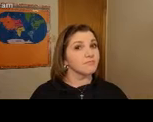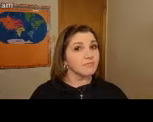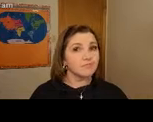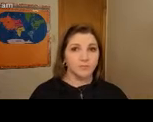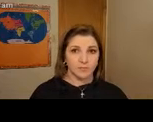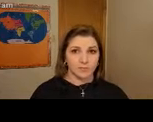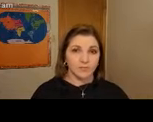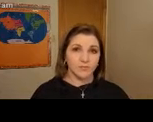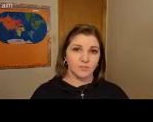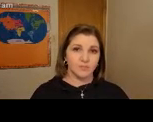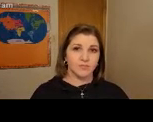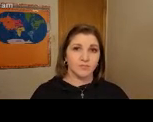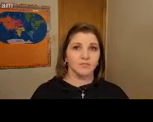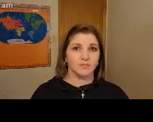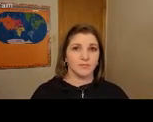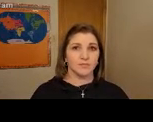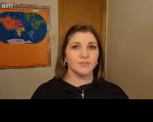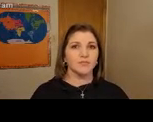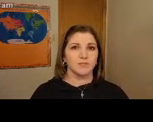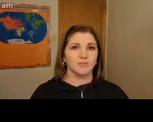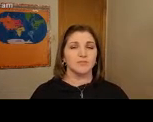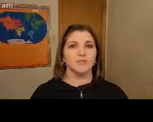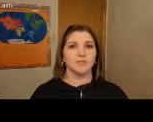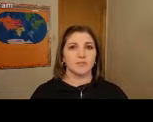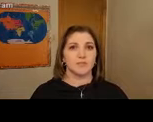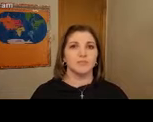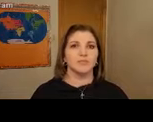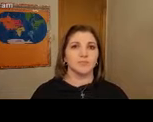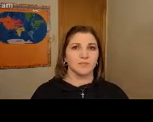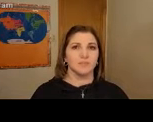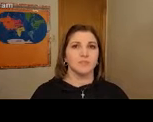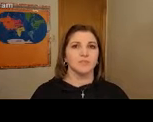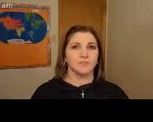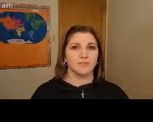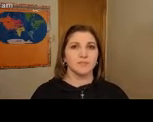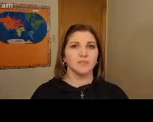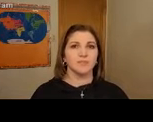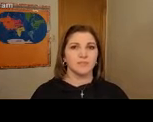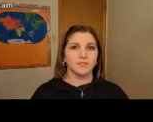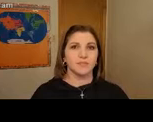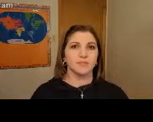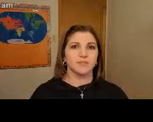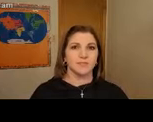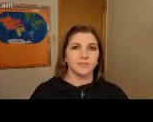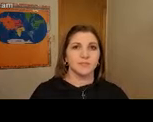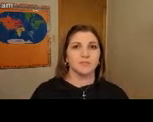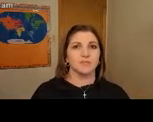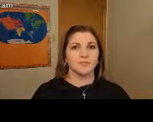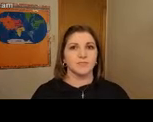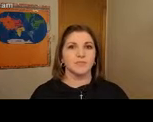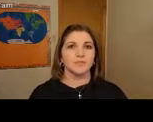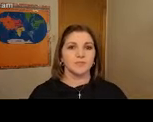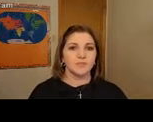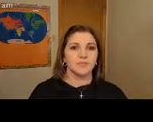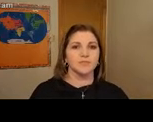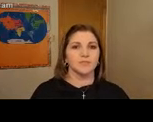it in. I compare when I say how things are similar, like dollhouses and ponies, both miniature. I contrast when